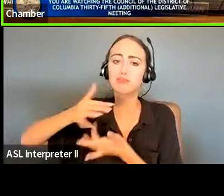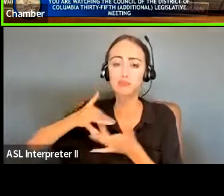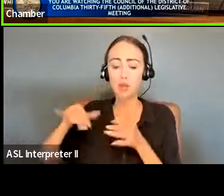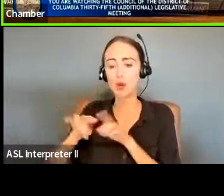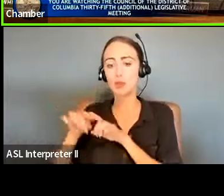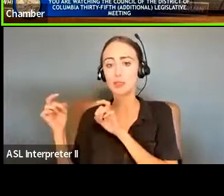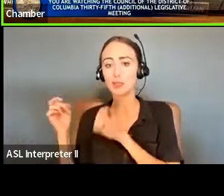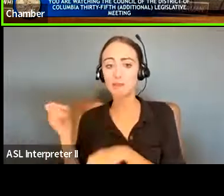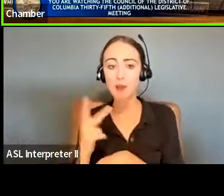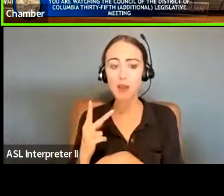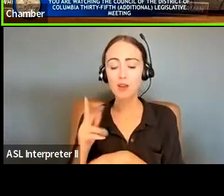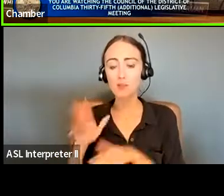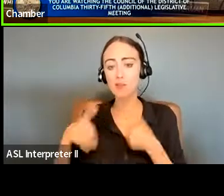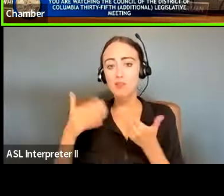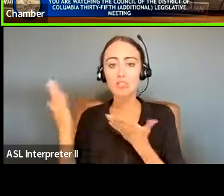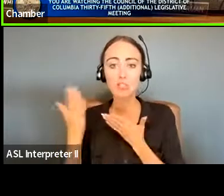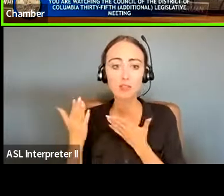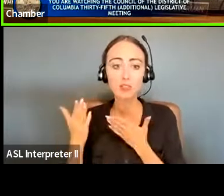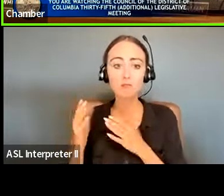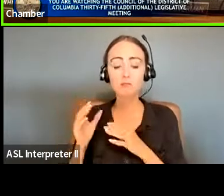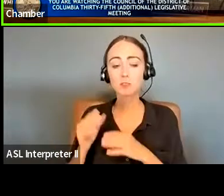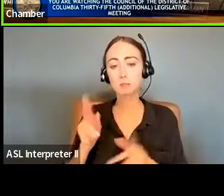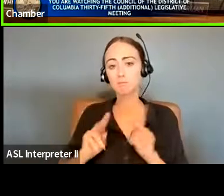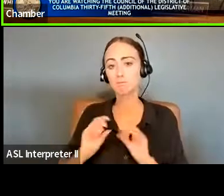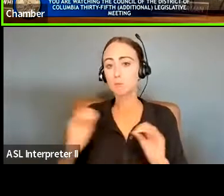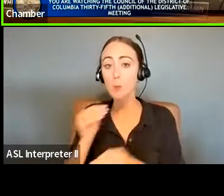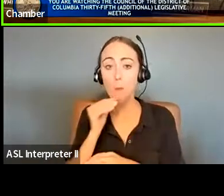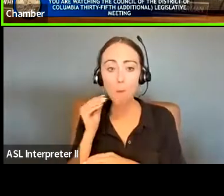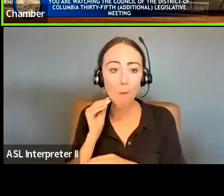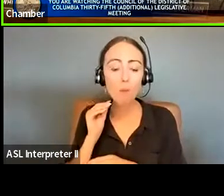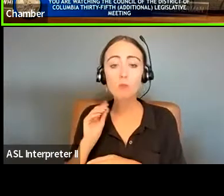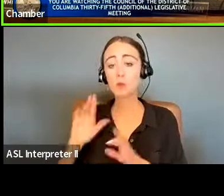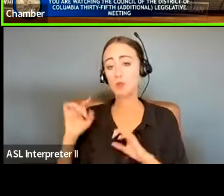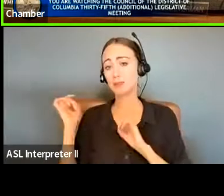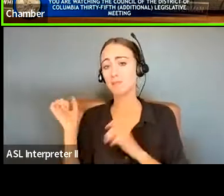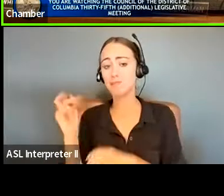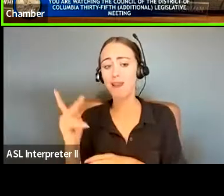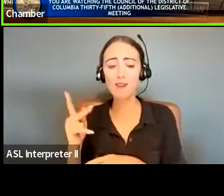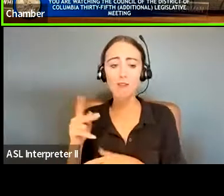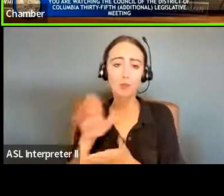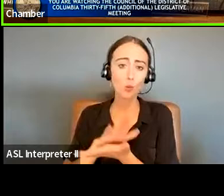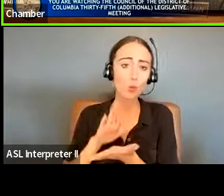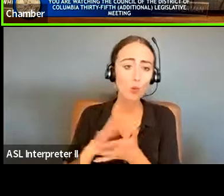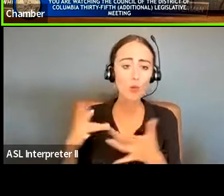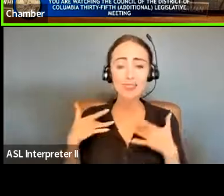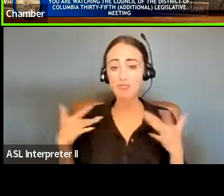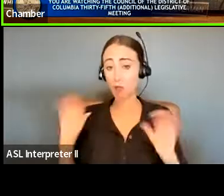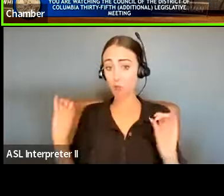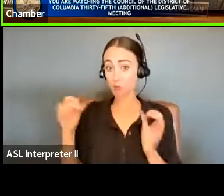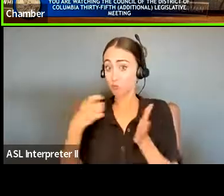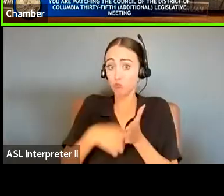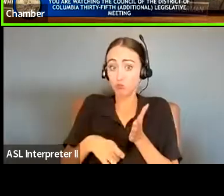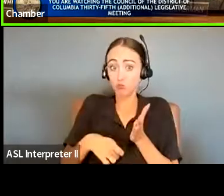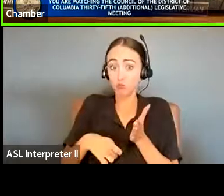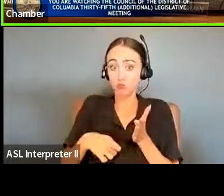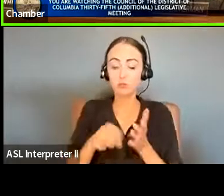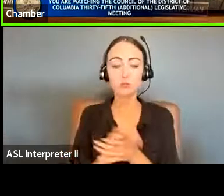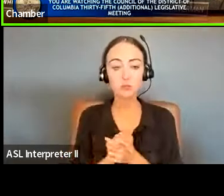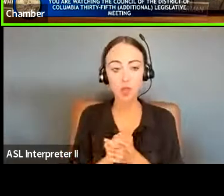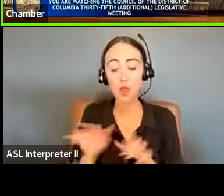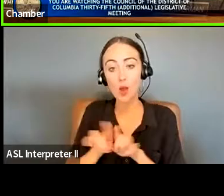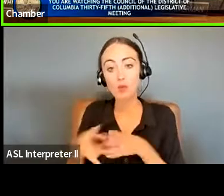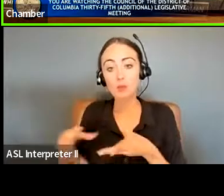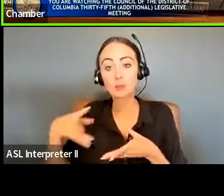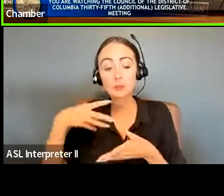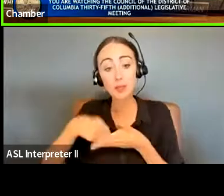and provide services to homeless families and to schools and events free of charge. They've also